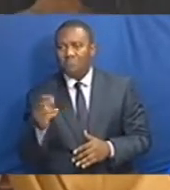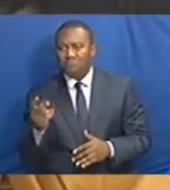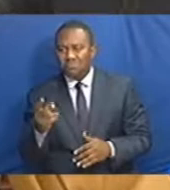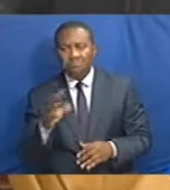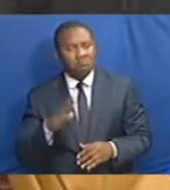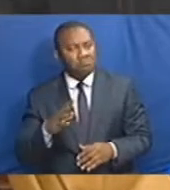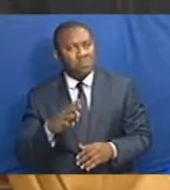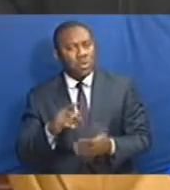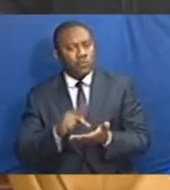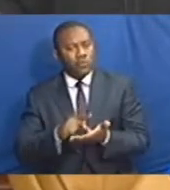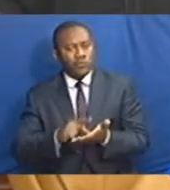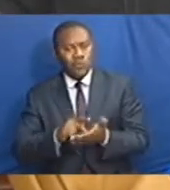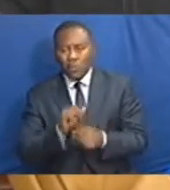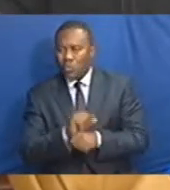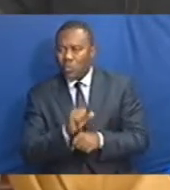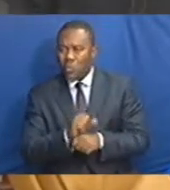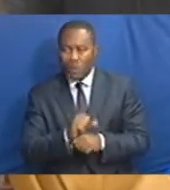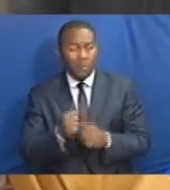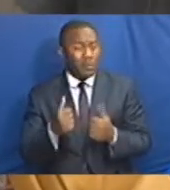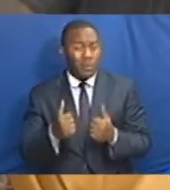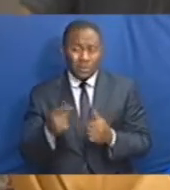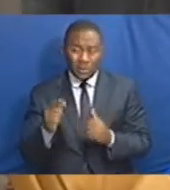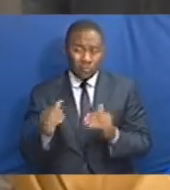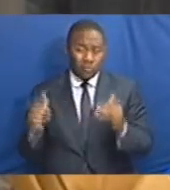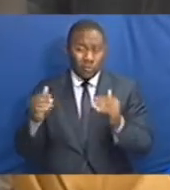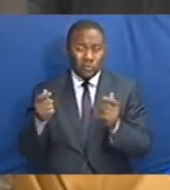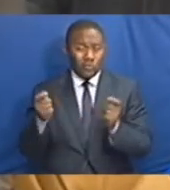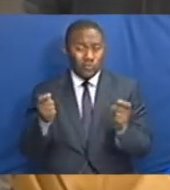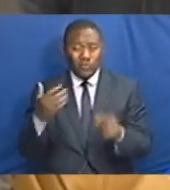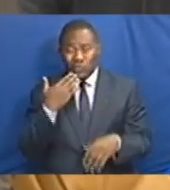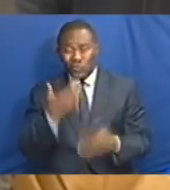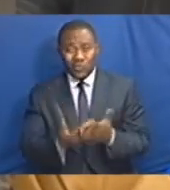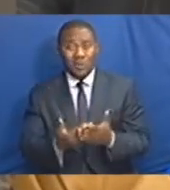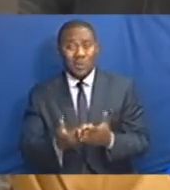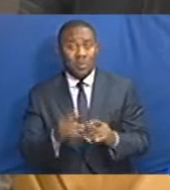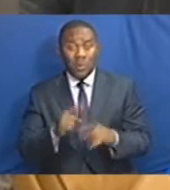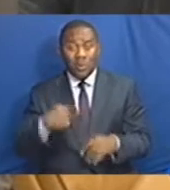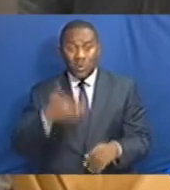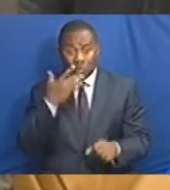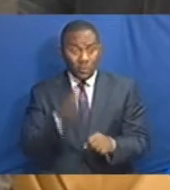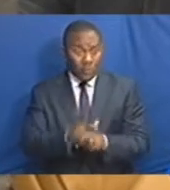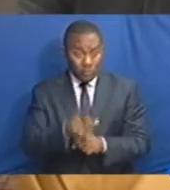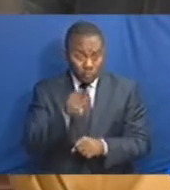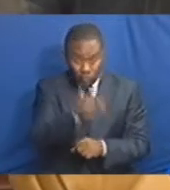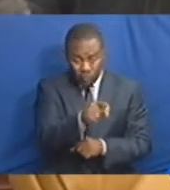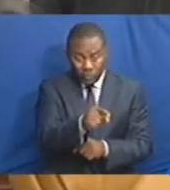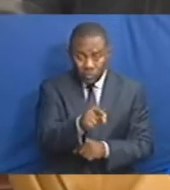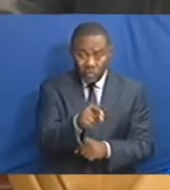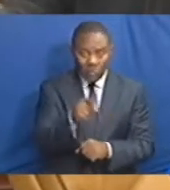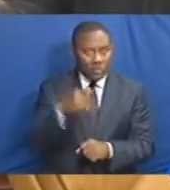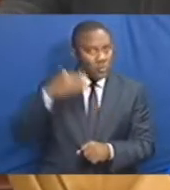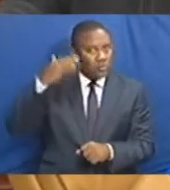the pharmaceutical industry to a certain point. But I want to assure you that with the growth goals that